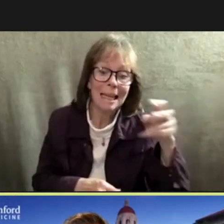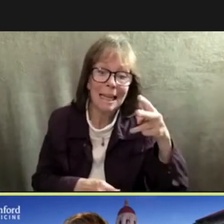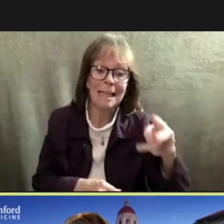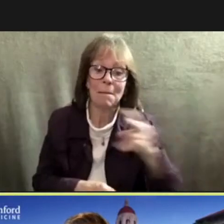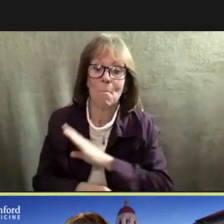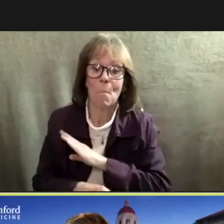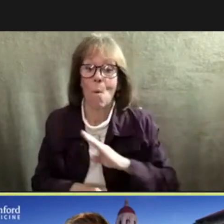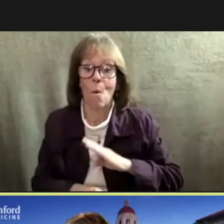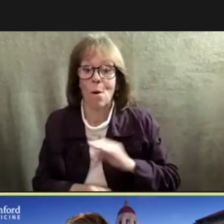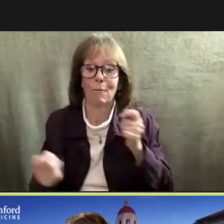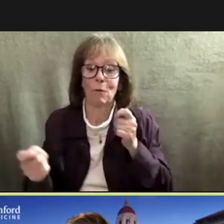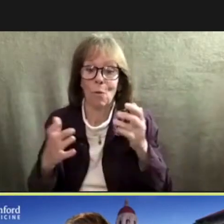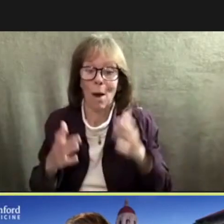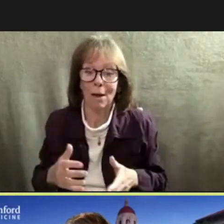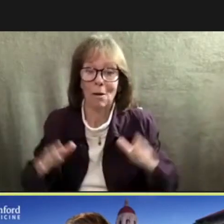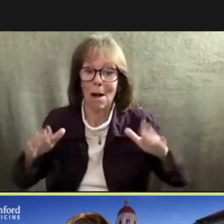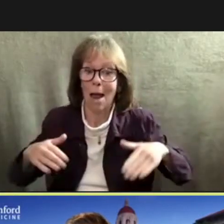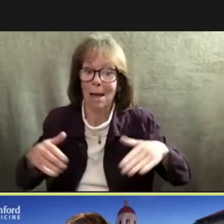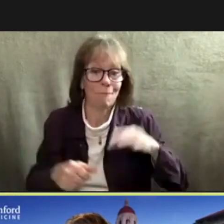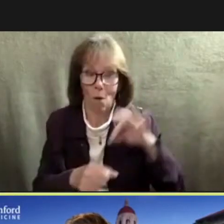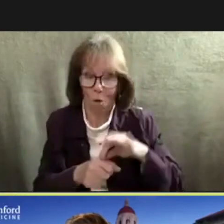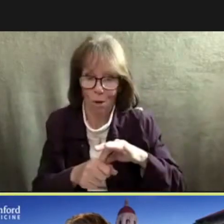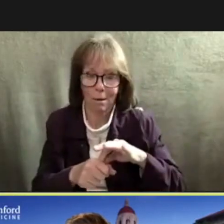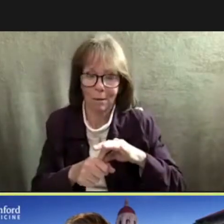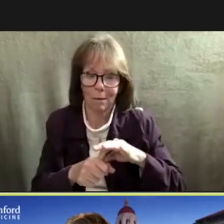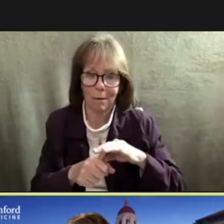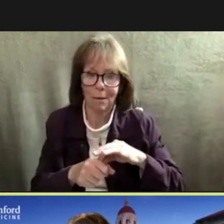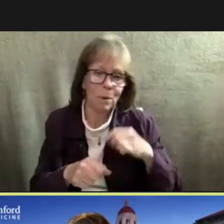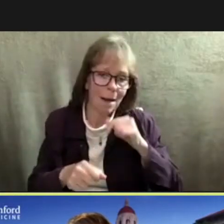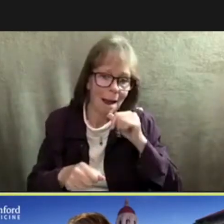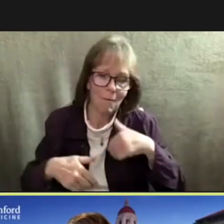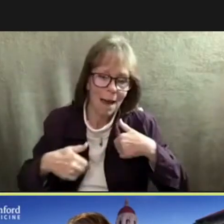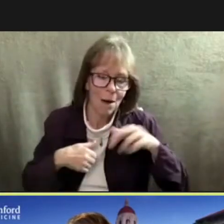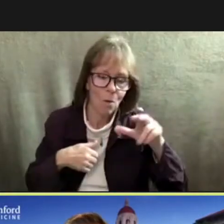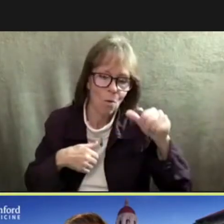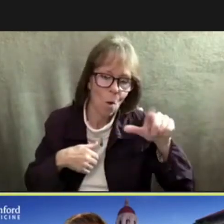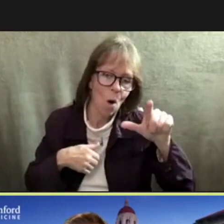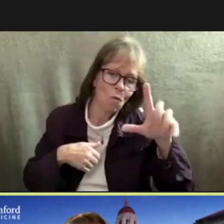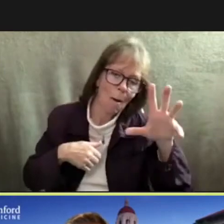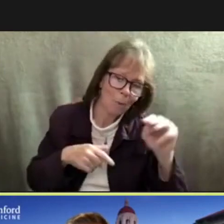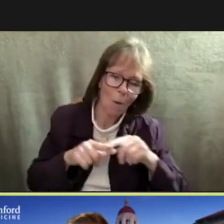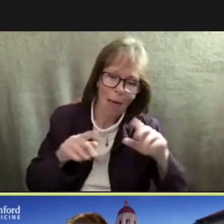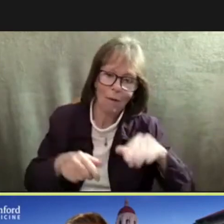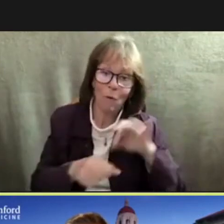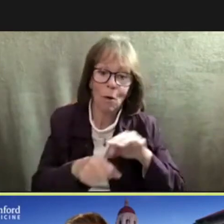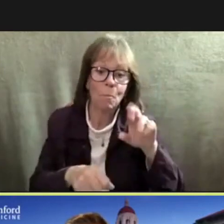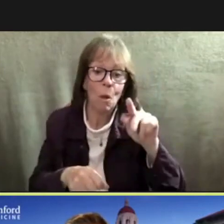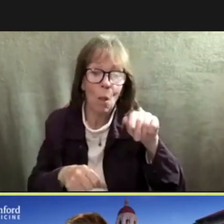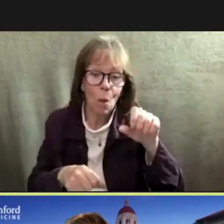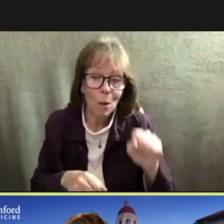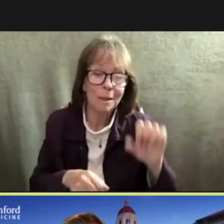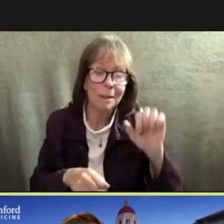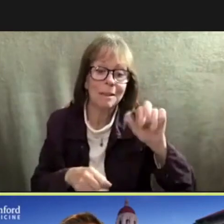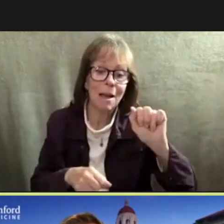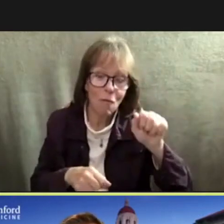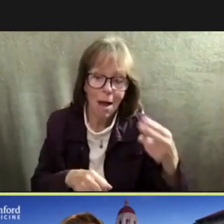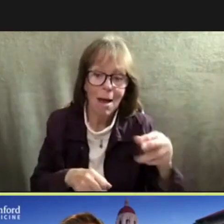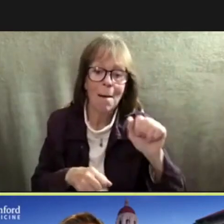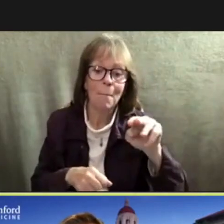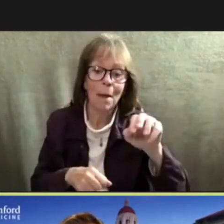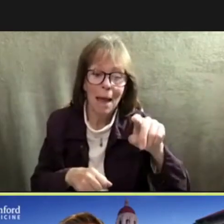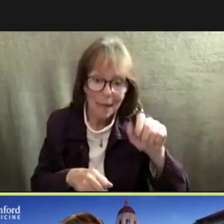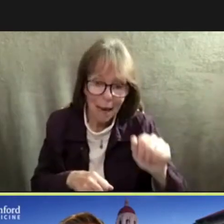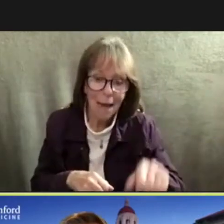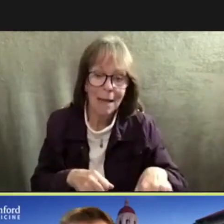of directors members not yet voted in because of no quorum at recent meeting, Louis Tan, Sarah Nichols, Amanda